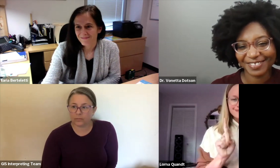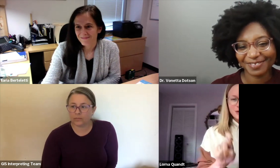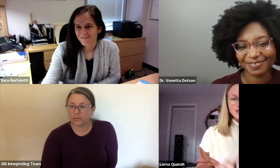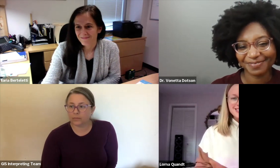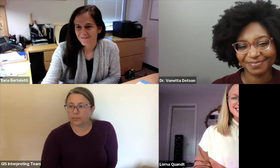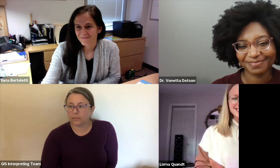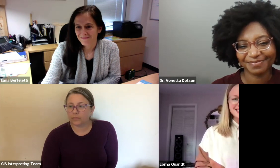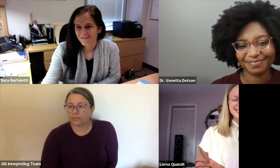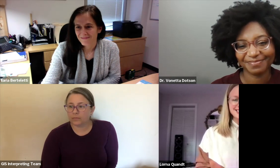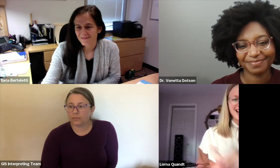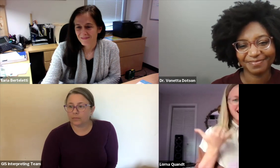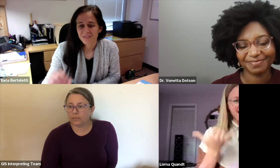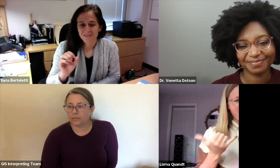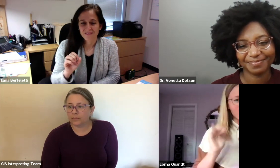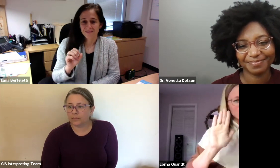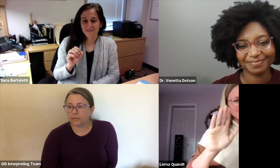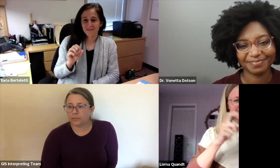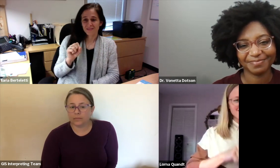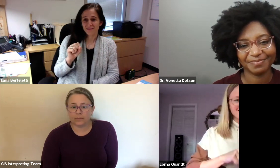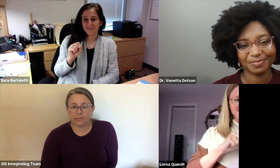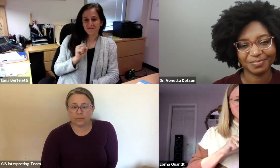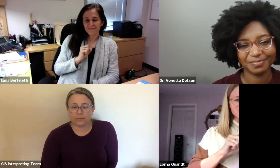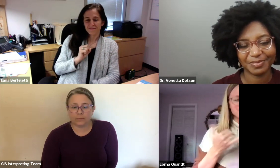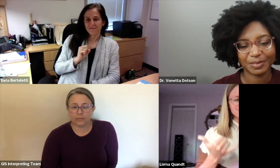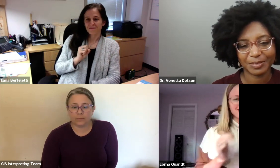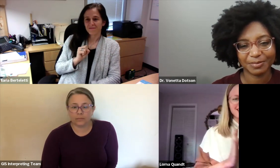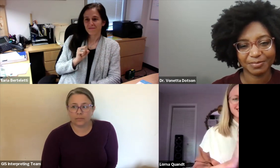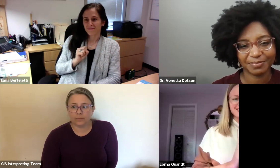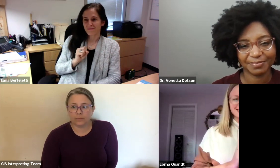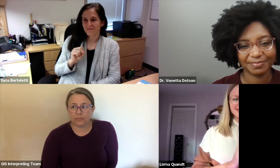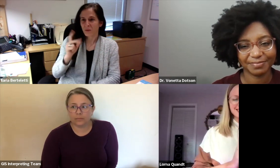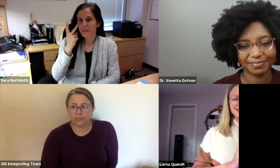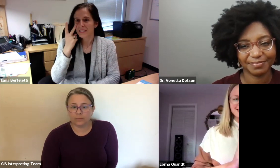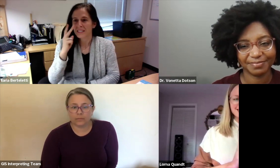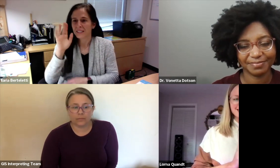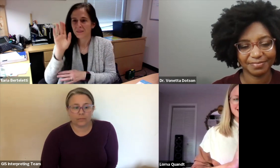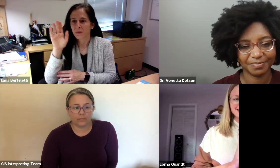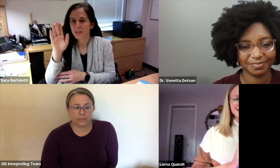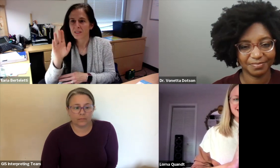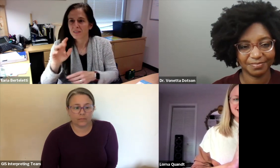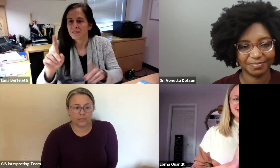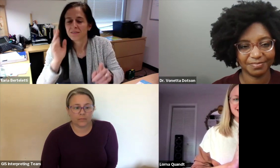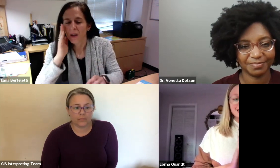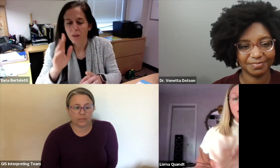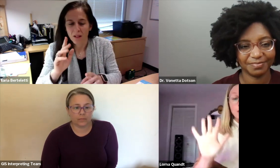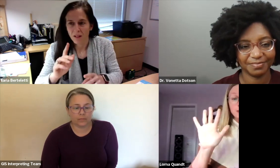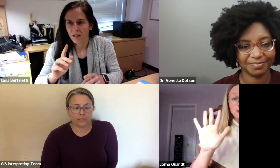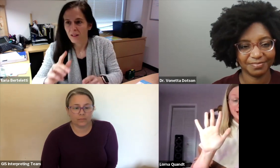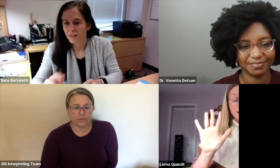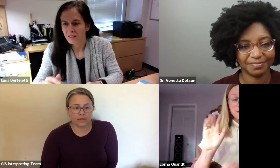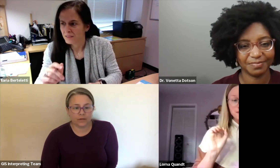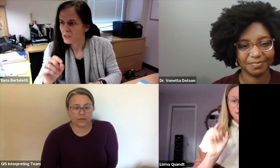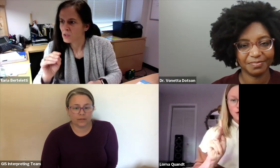ask a question, or even put your question in the chat. Oh, we see a hand that's